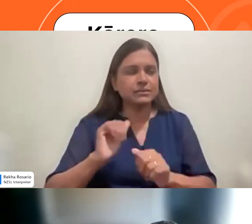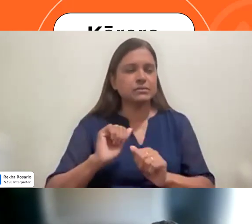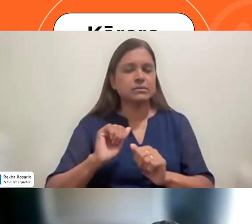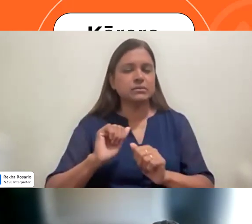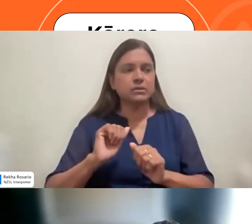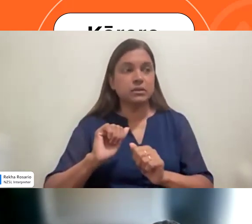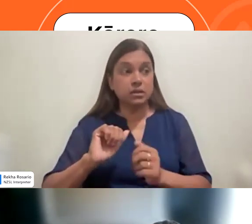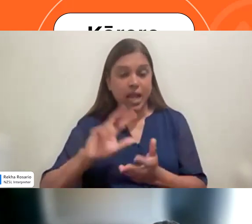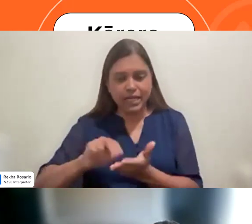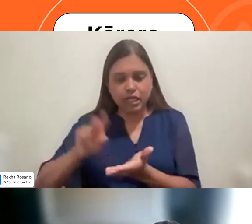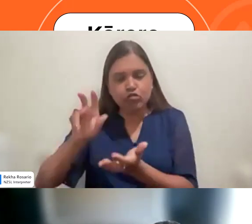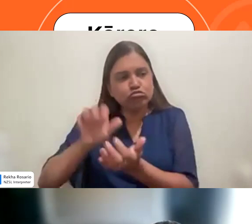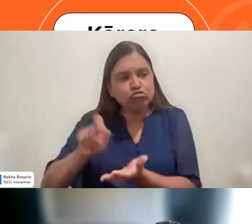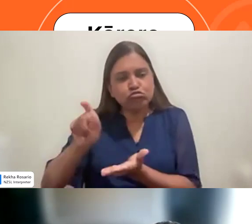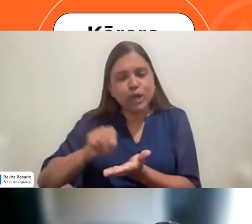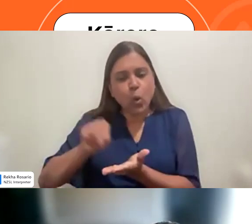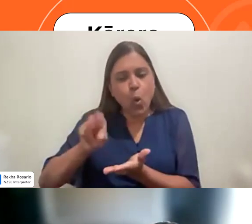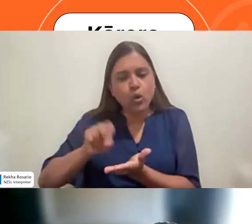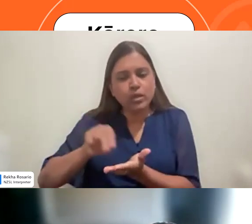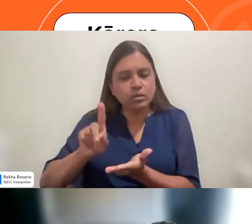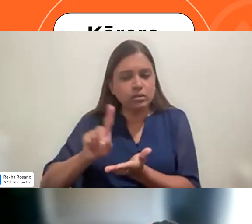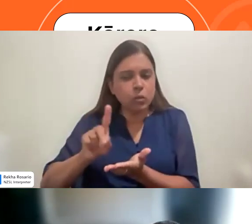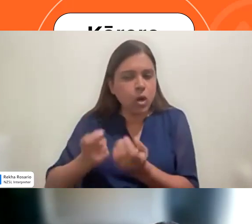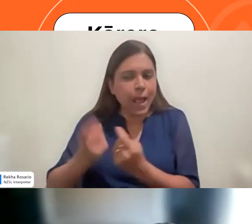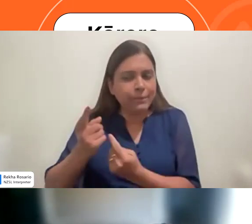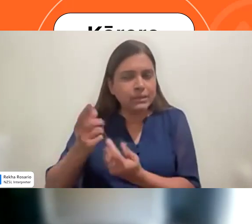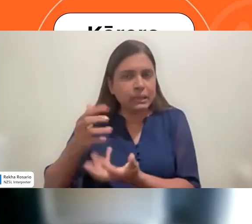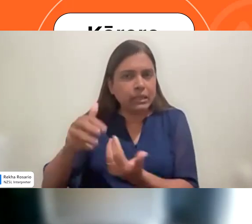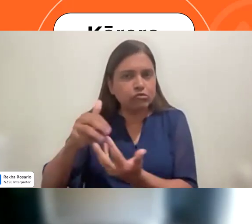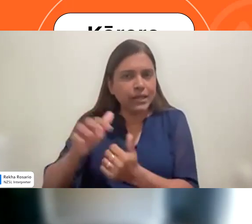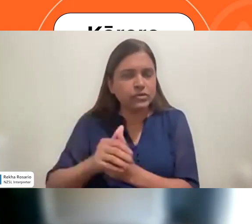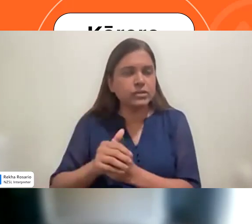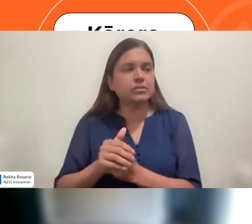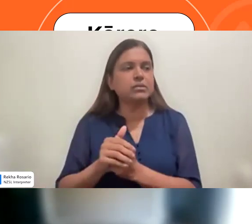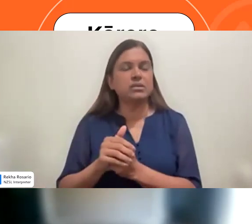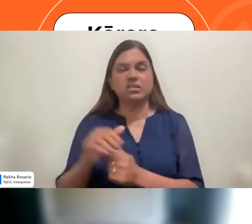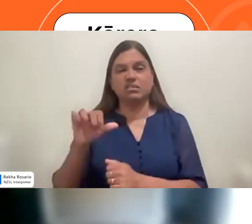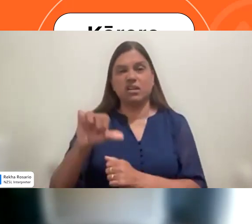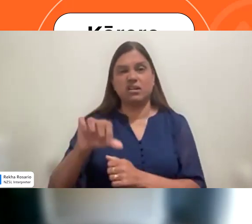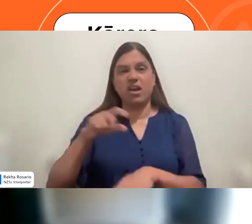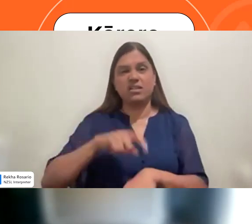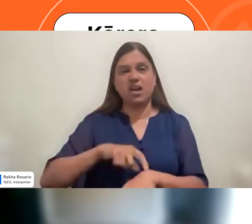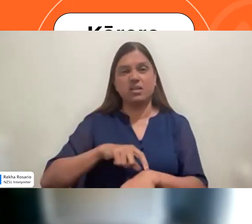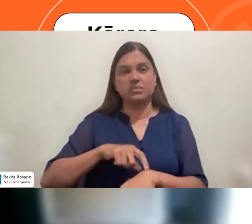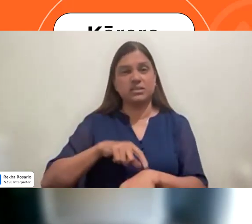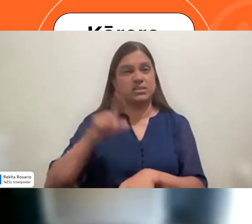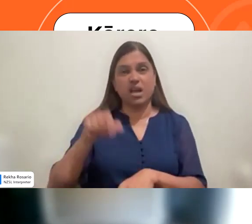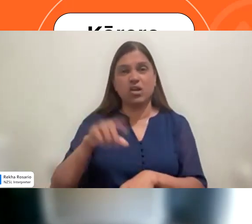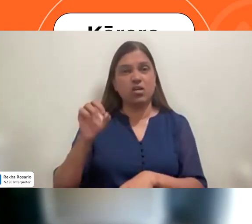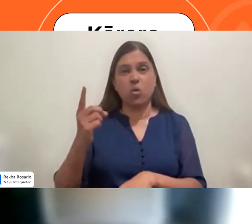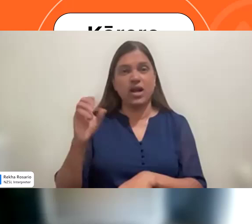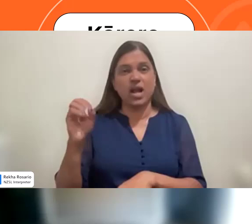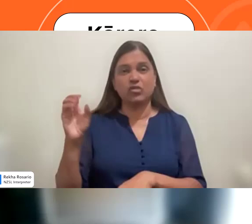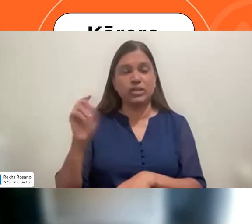interactions, what happens is that I would say 99 times out of 100, the people who watch